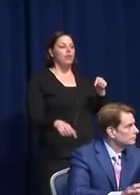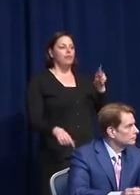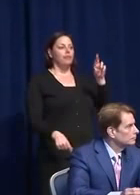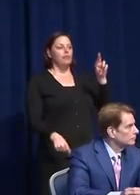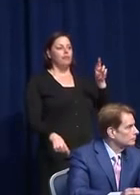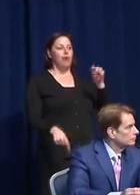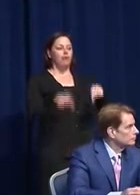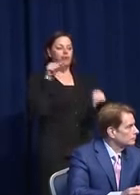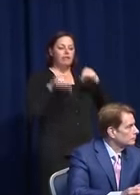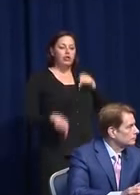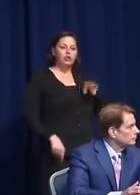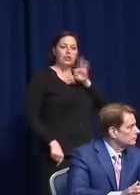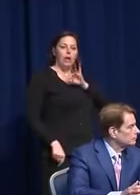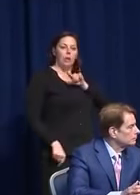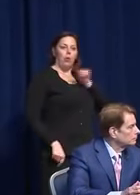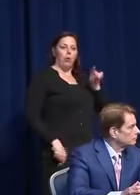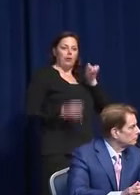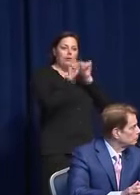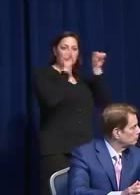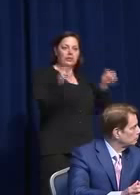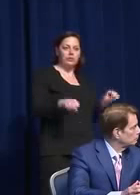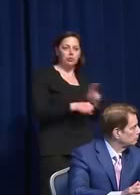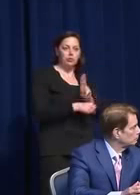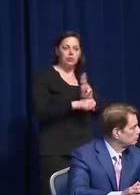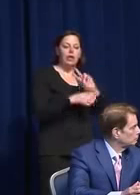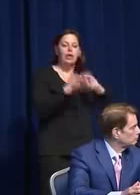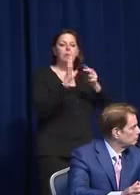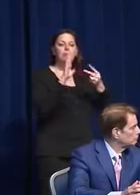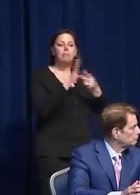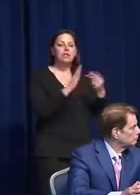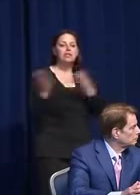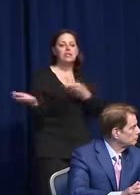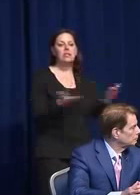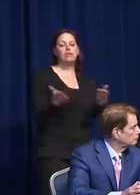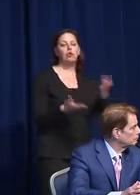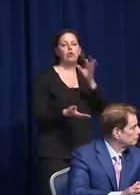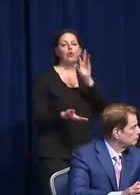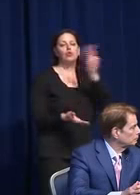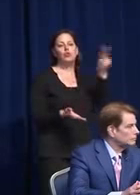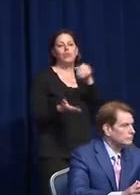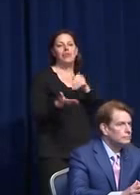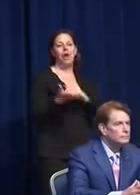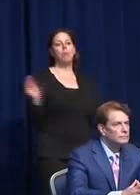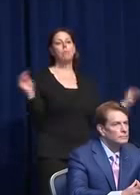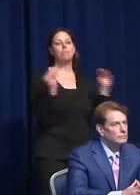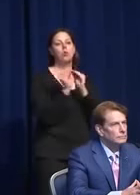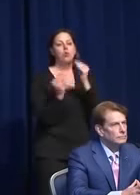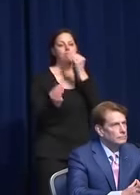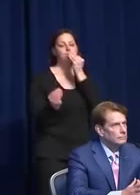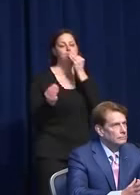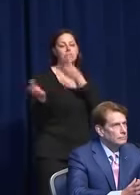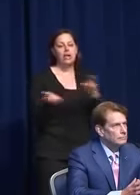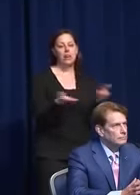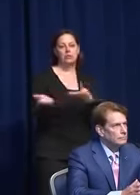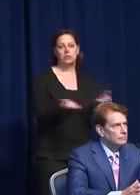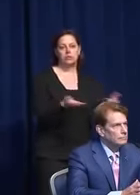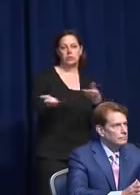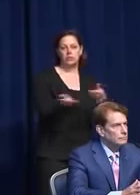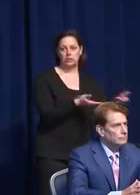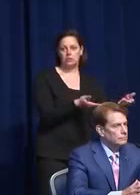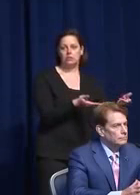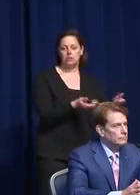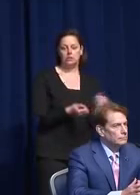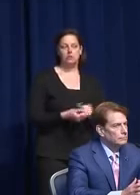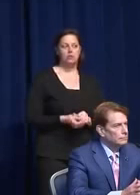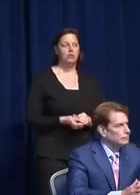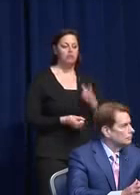2,000 meals out. So that's just an example of another messaging strategy that helped us deliver an additional